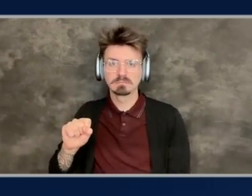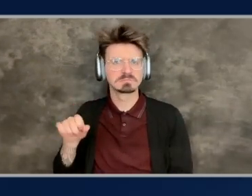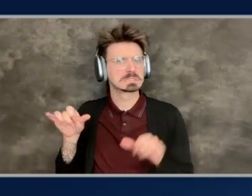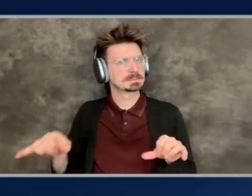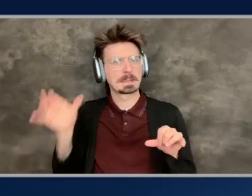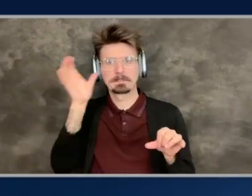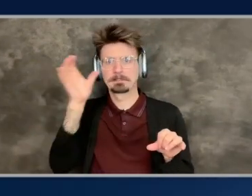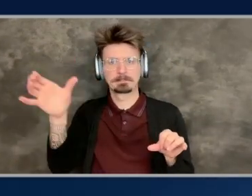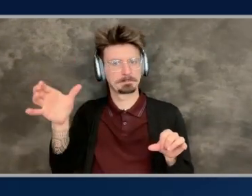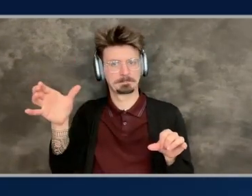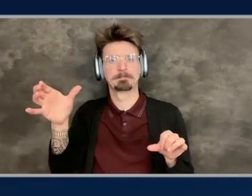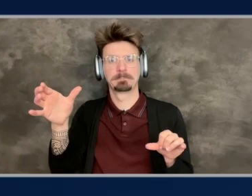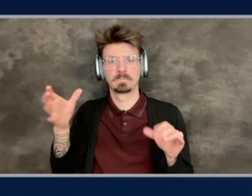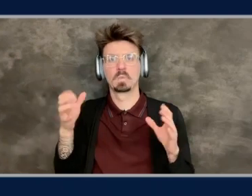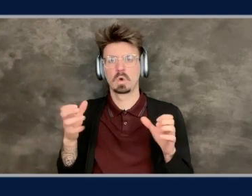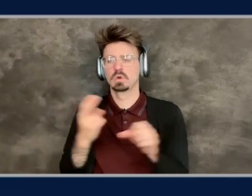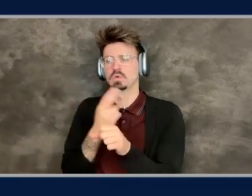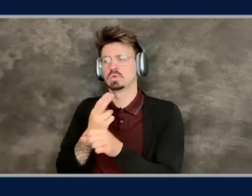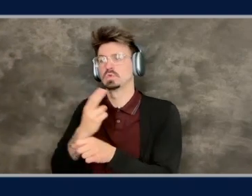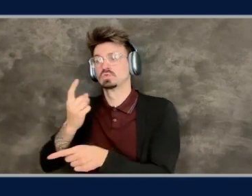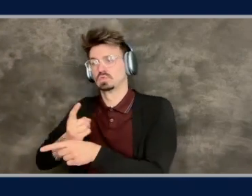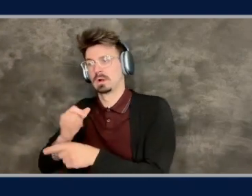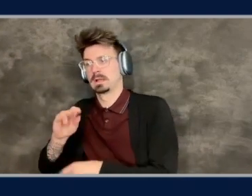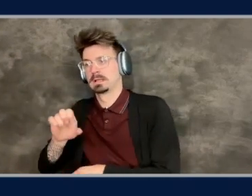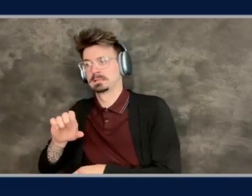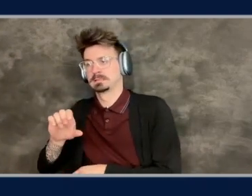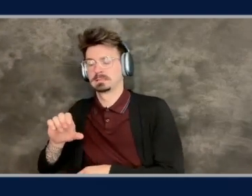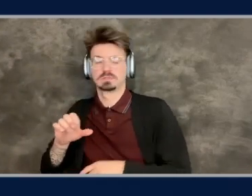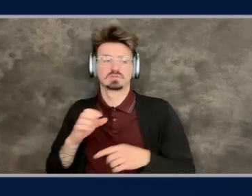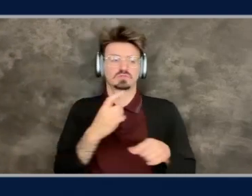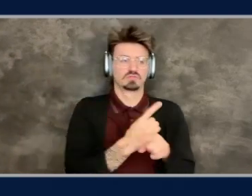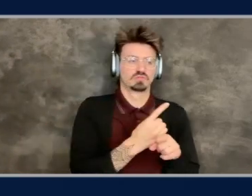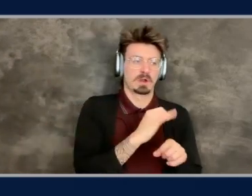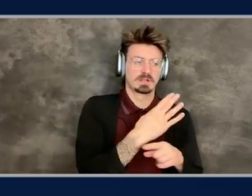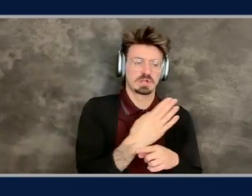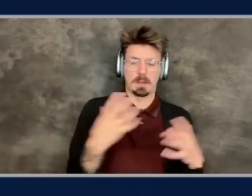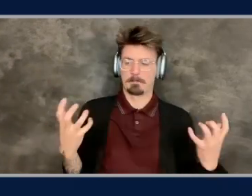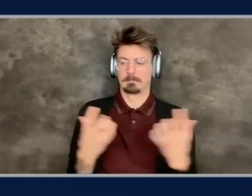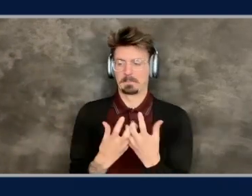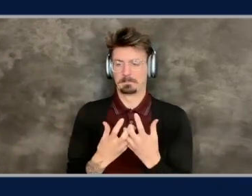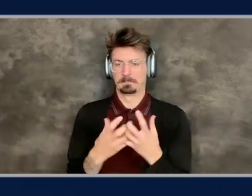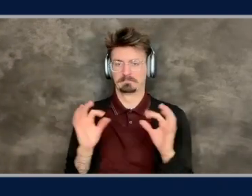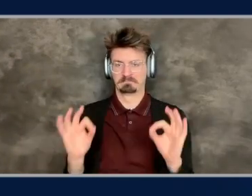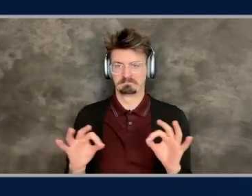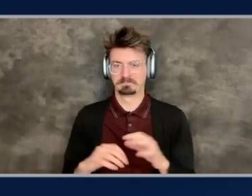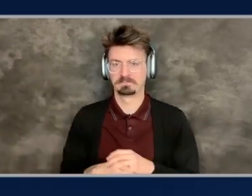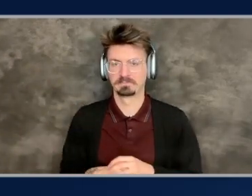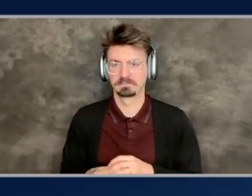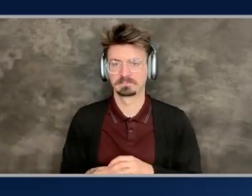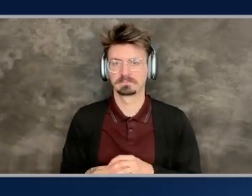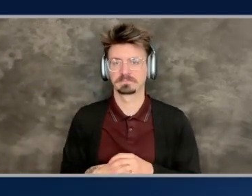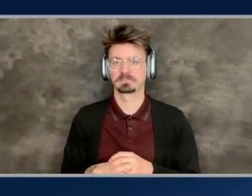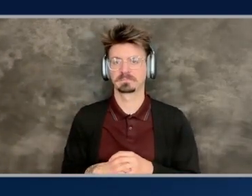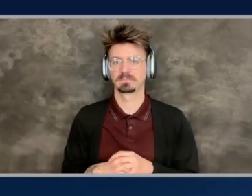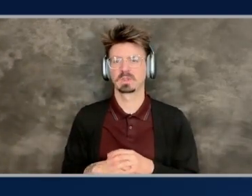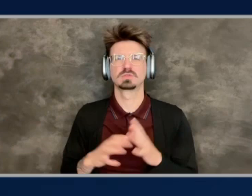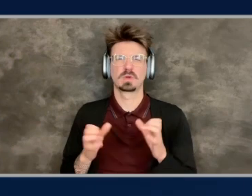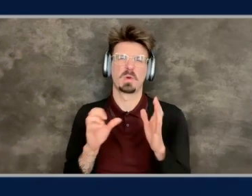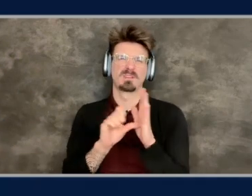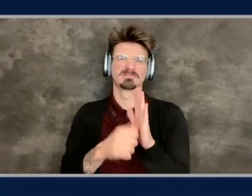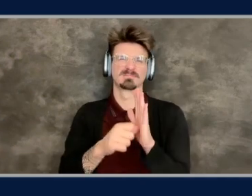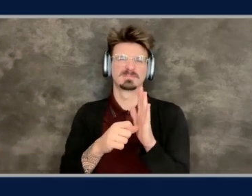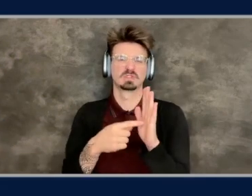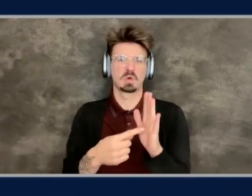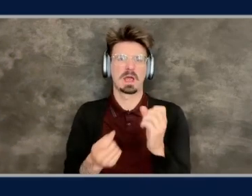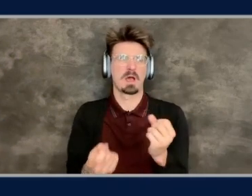use the right instance for the right job. Yeah, broad selections, and just an incredible value that we're able to bring, right? Right. But the last thing we want to do